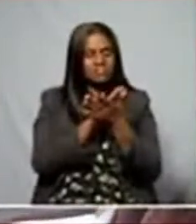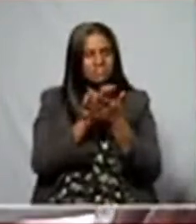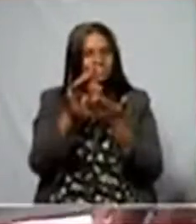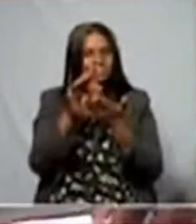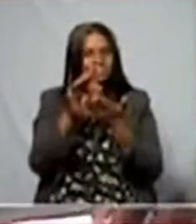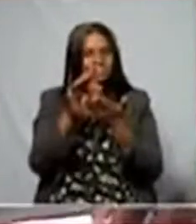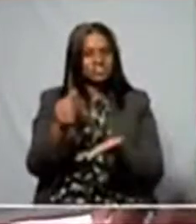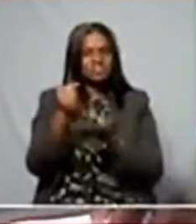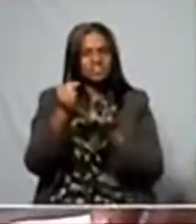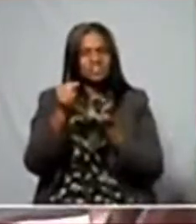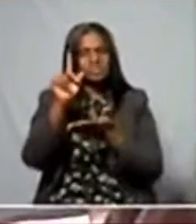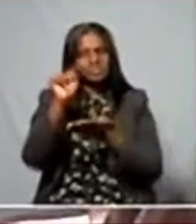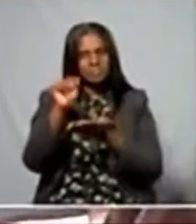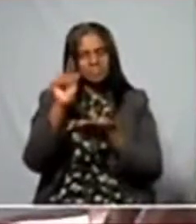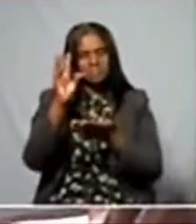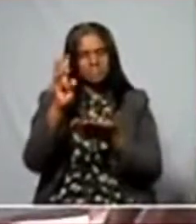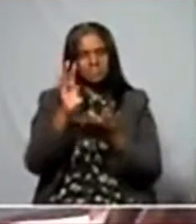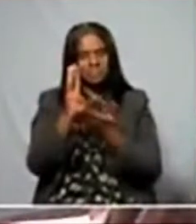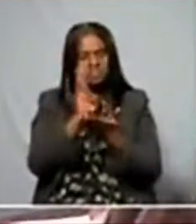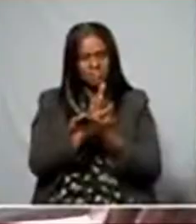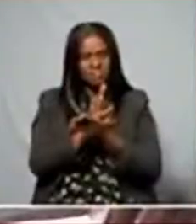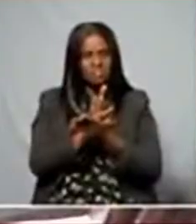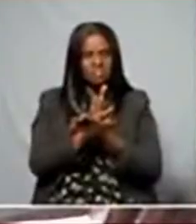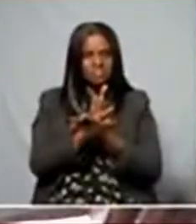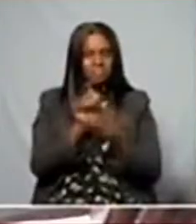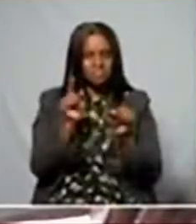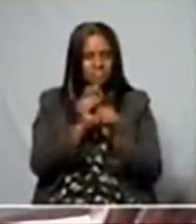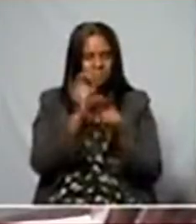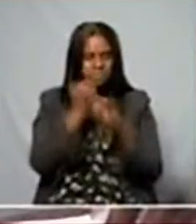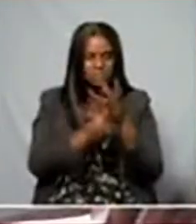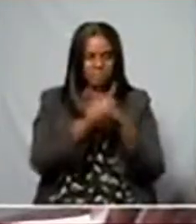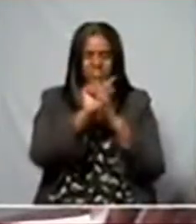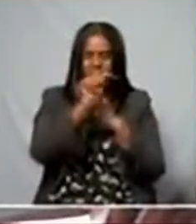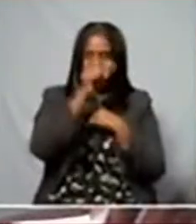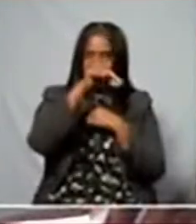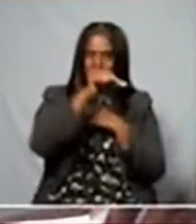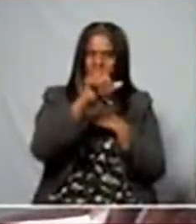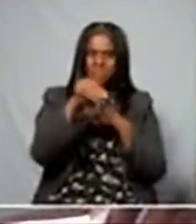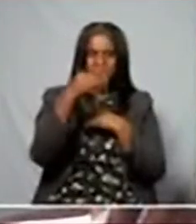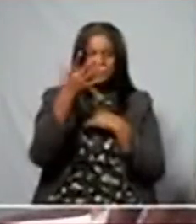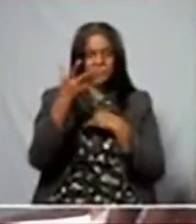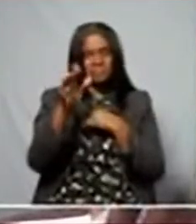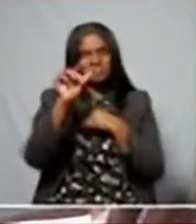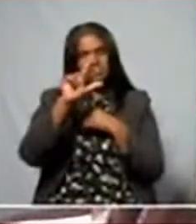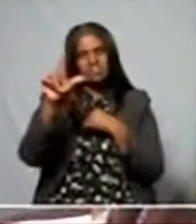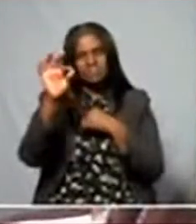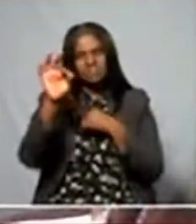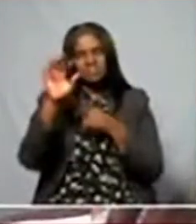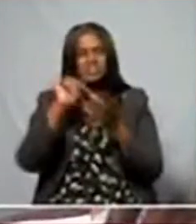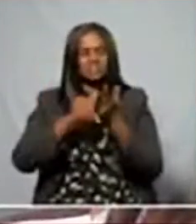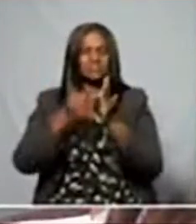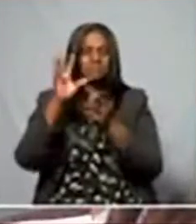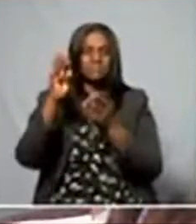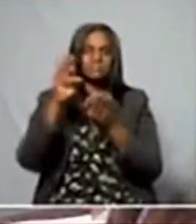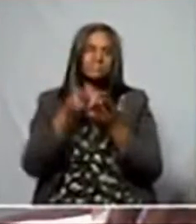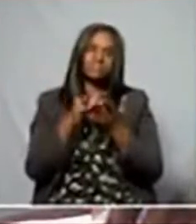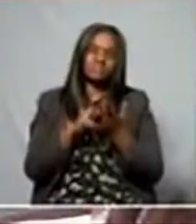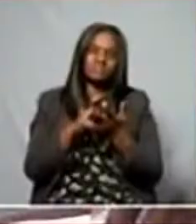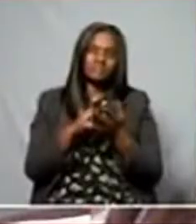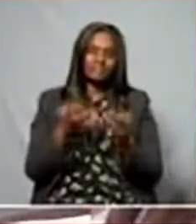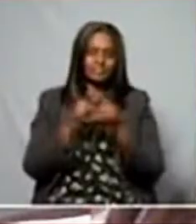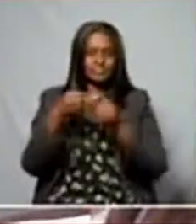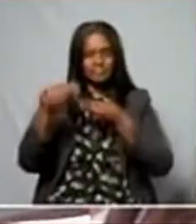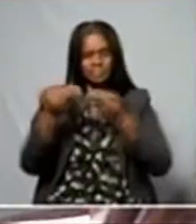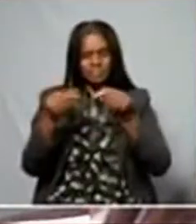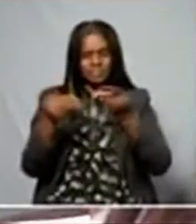but allocation 1.6 billion. Out of that, for the first quarter, you were given 29.6 million. Expenditure